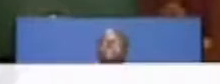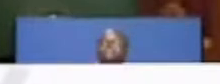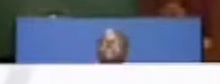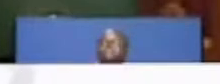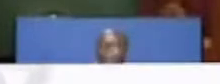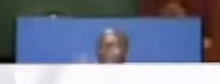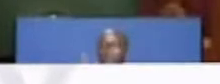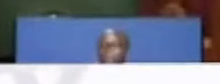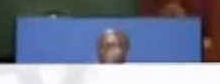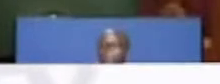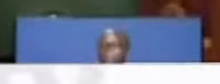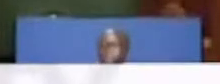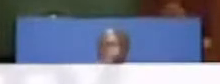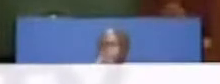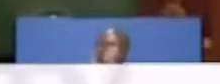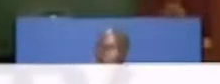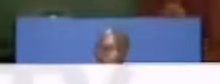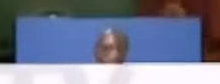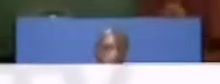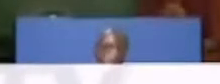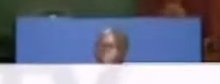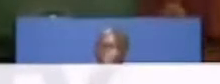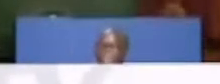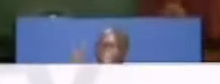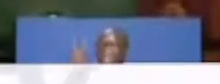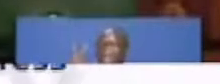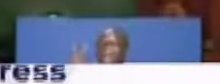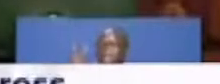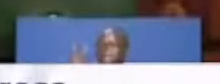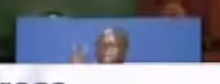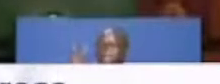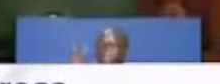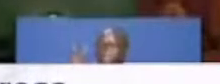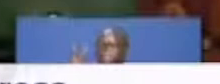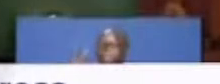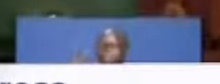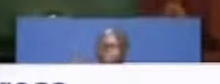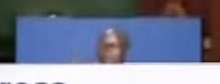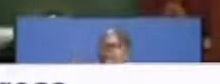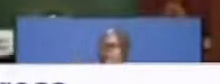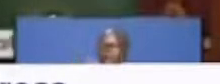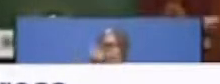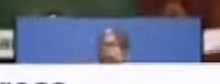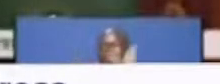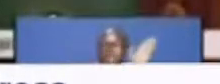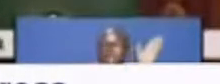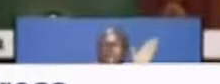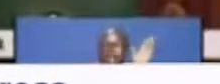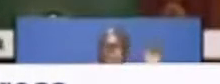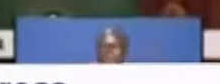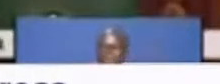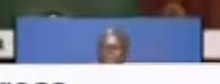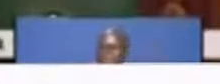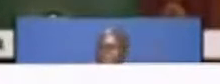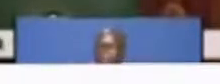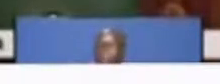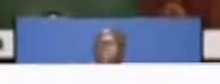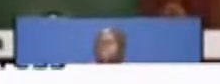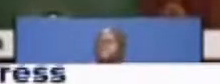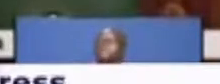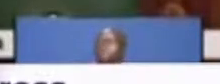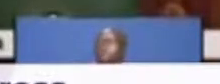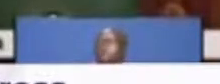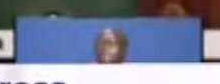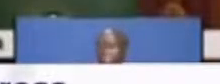allow me to report on the second frame of my development agenda, which I referred to in my Madaraka Day speech of this